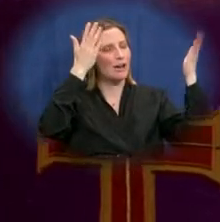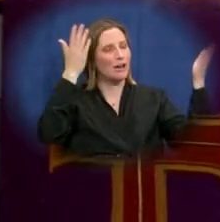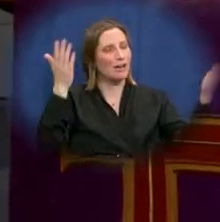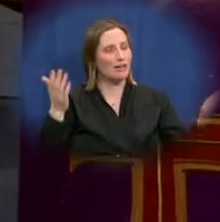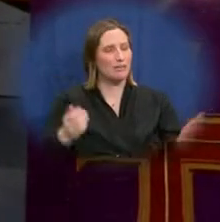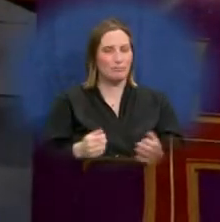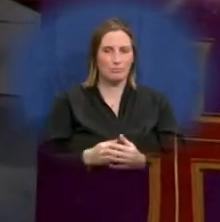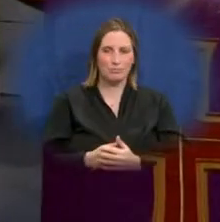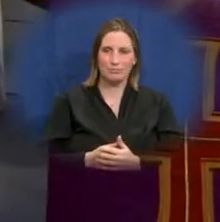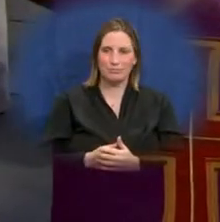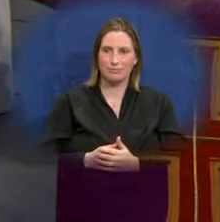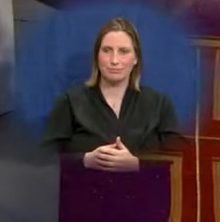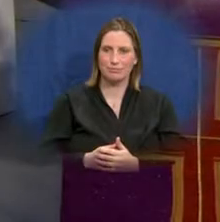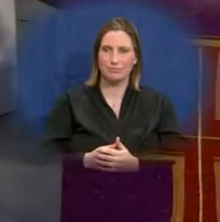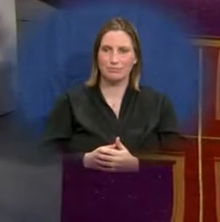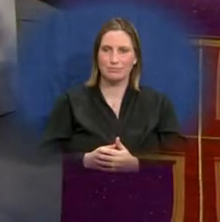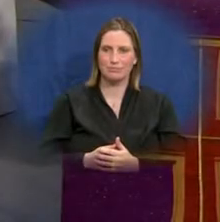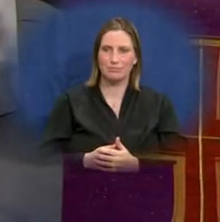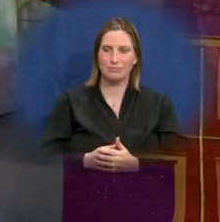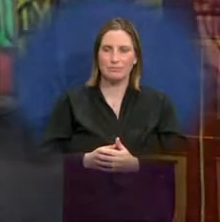hallelujah.